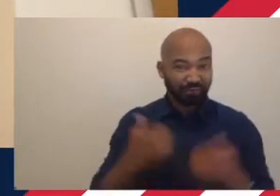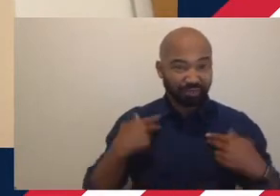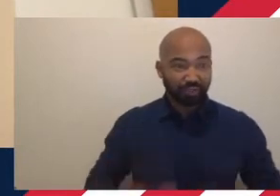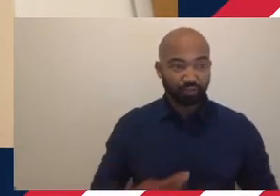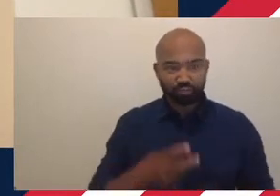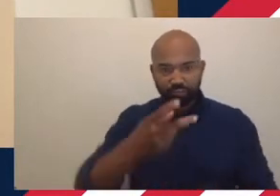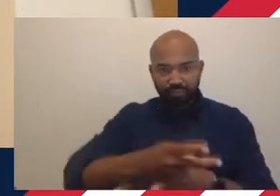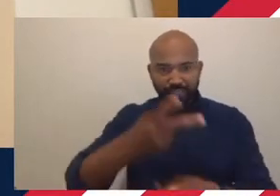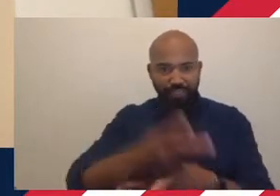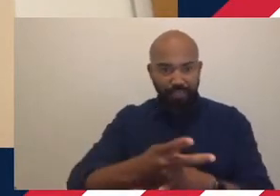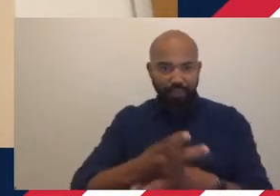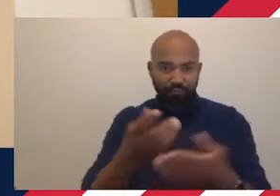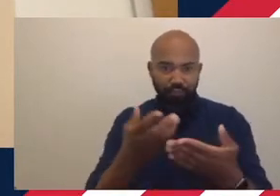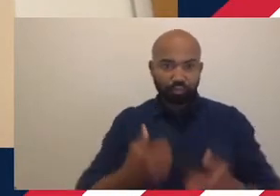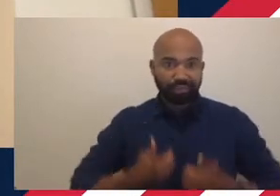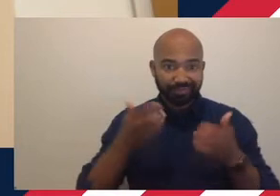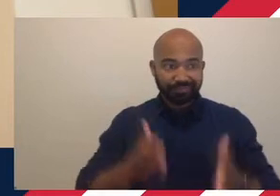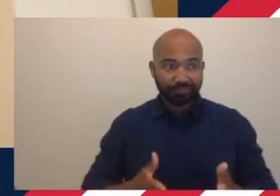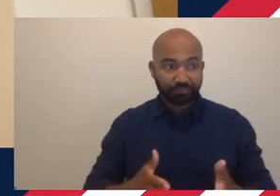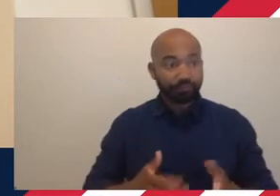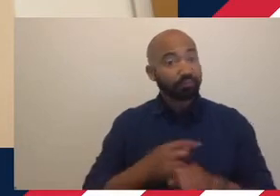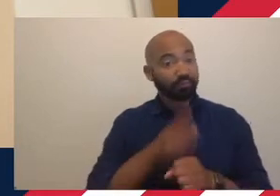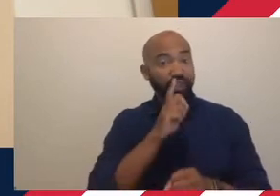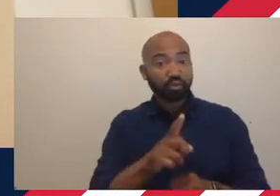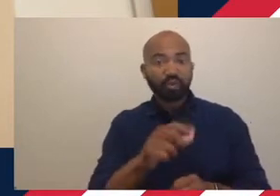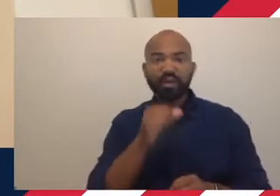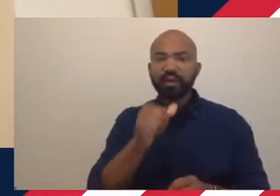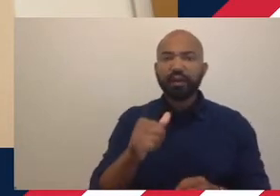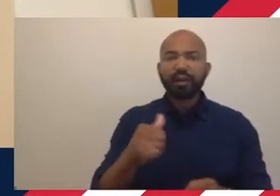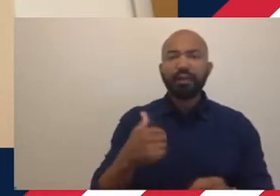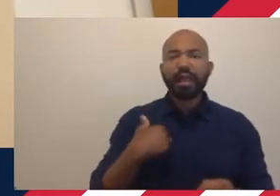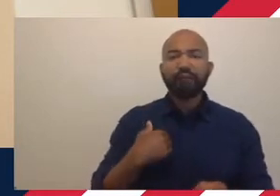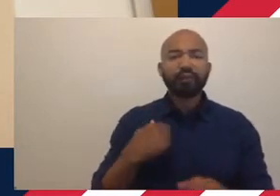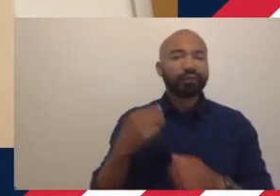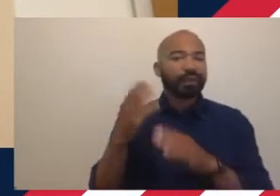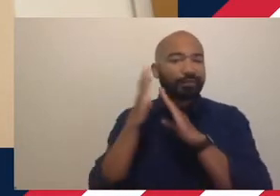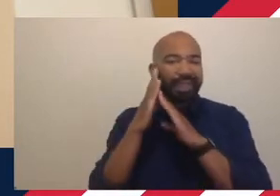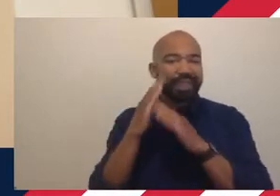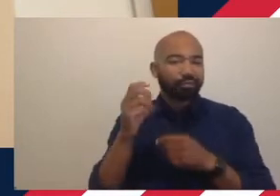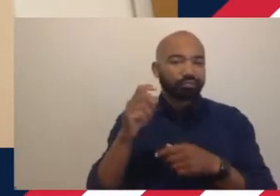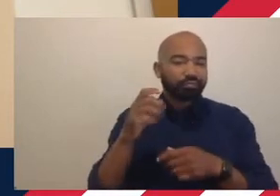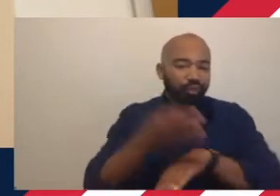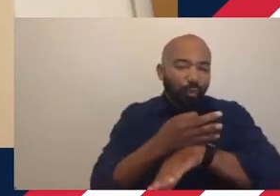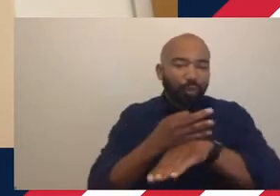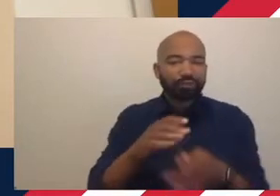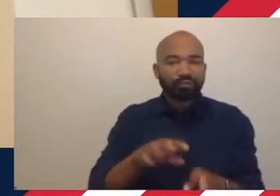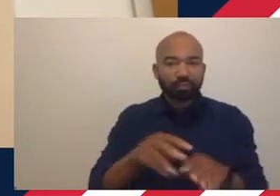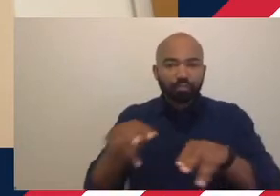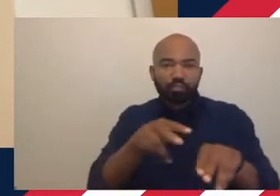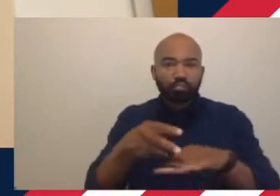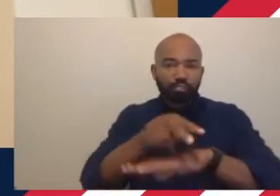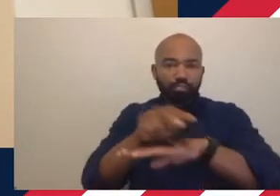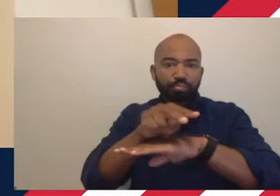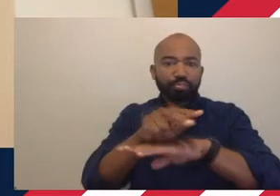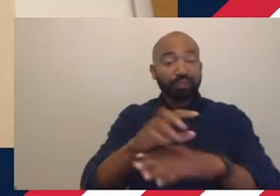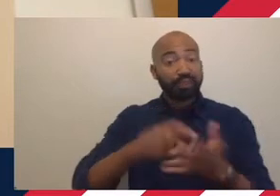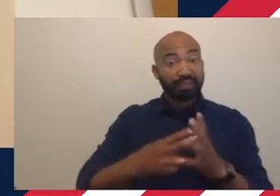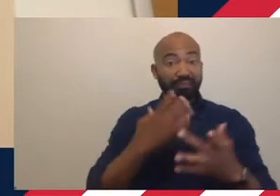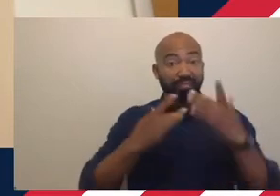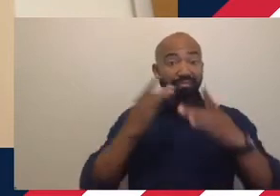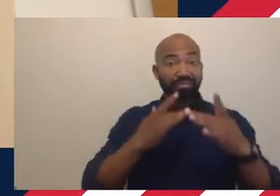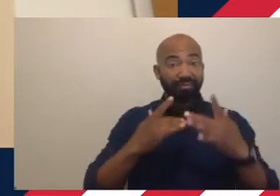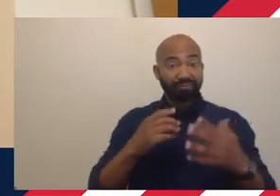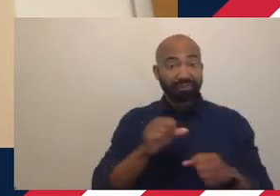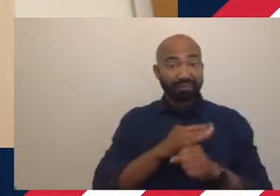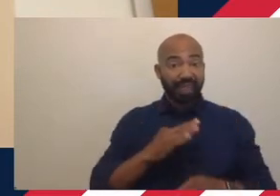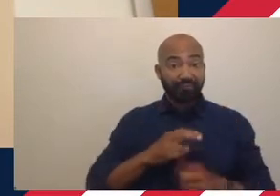residents. We move them to make sure they don't get bed sores. We change their linens and their stored garments. Short staffing means less help